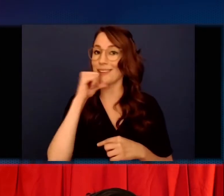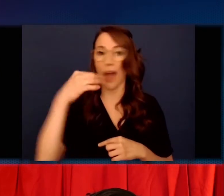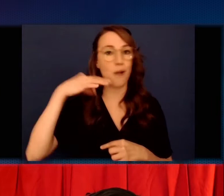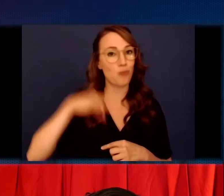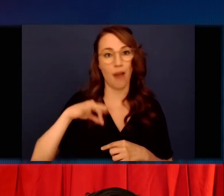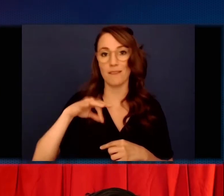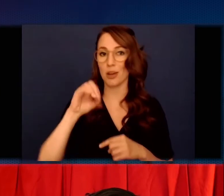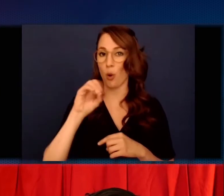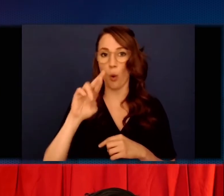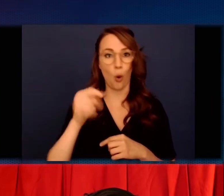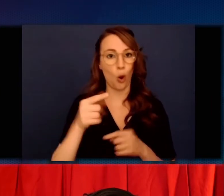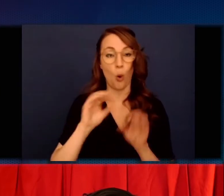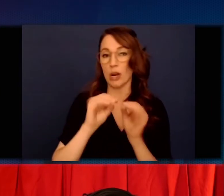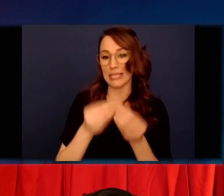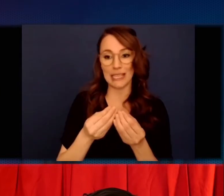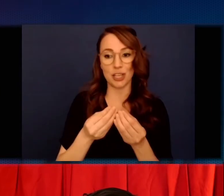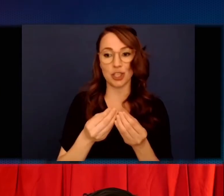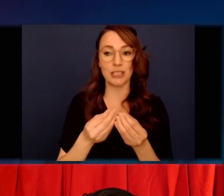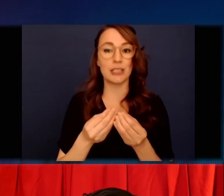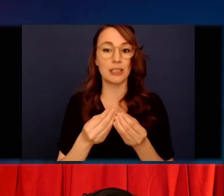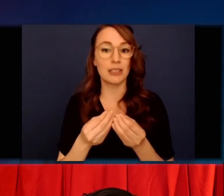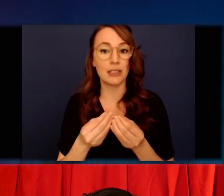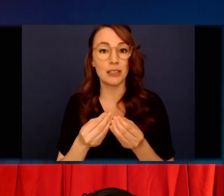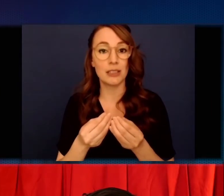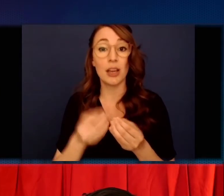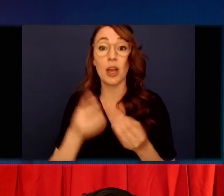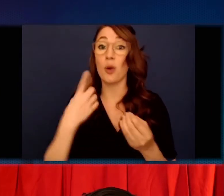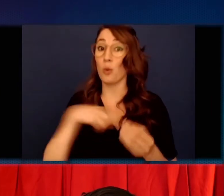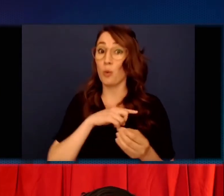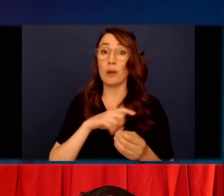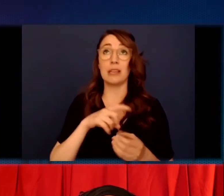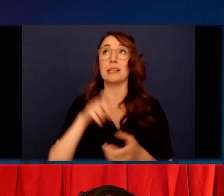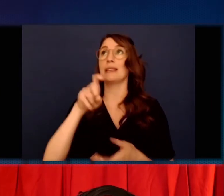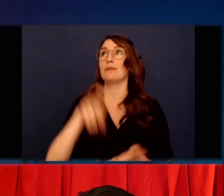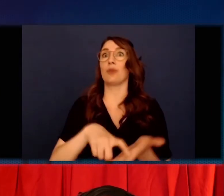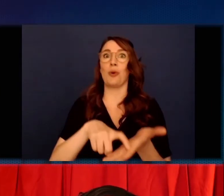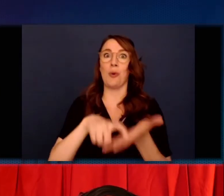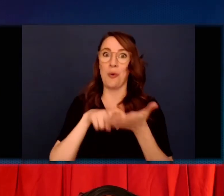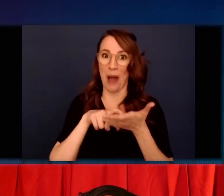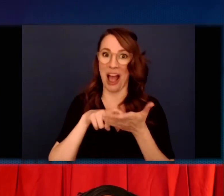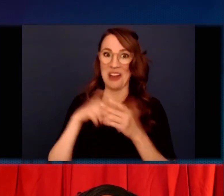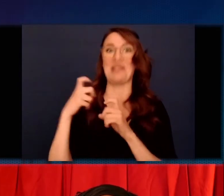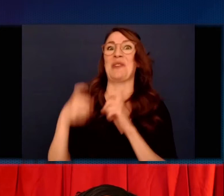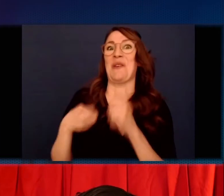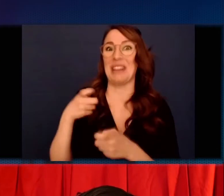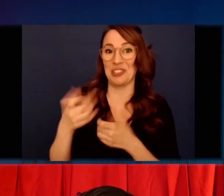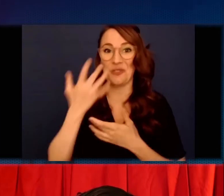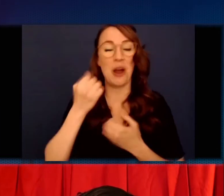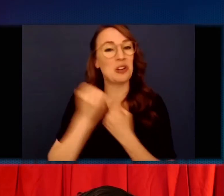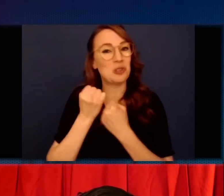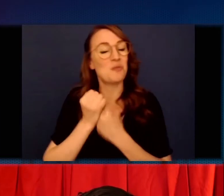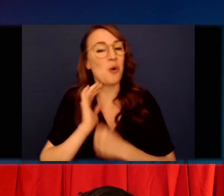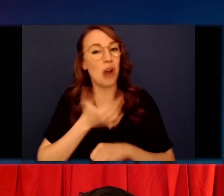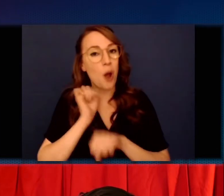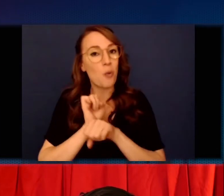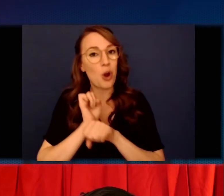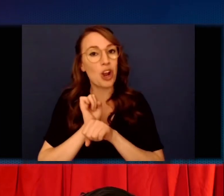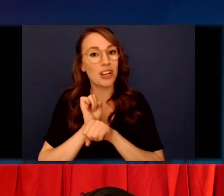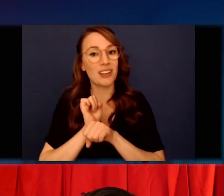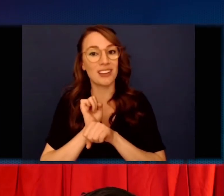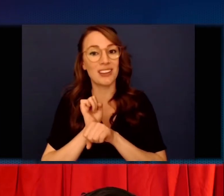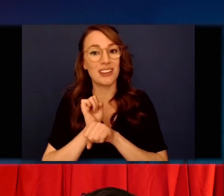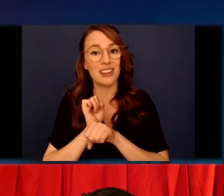organization. We need contributions all the time to be able to support our work and the work of